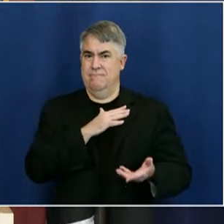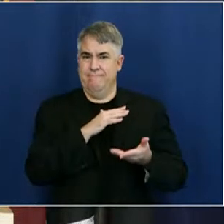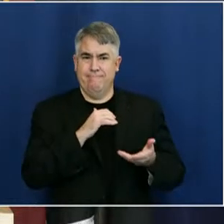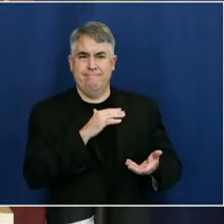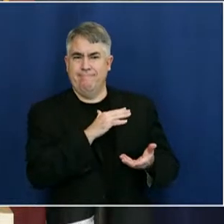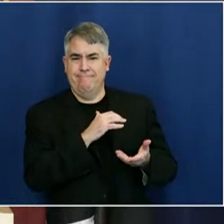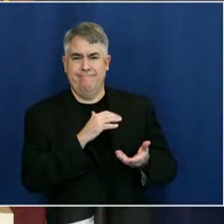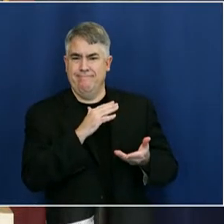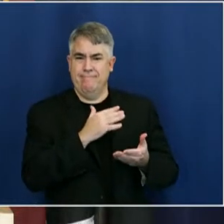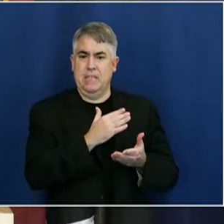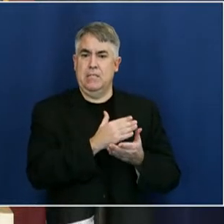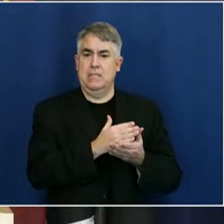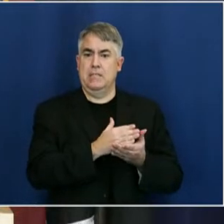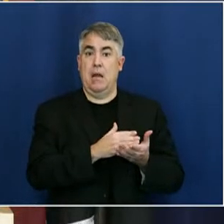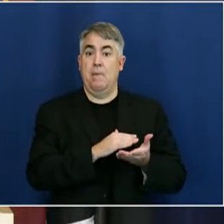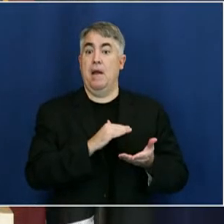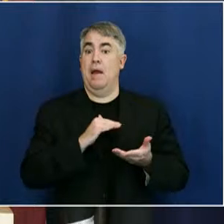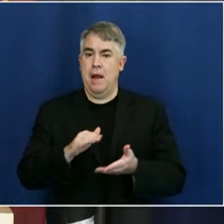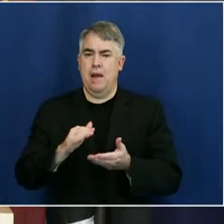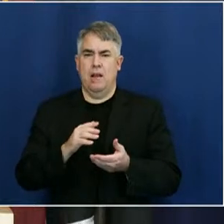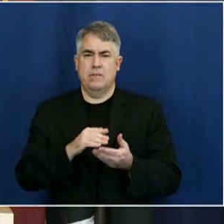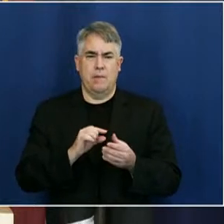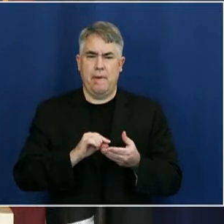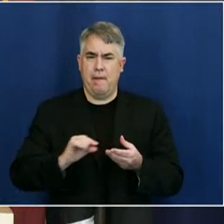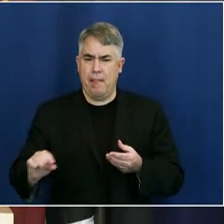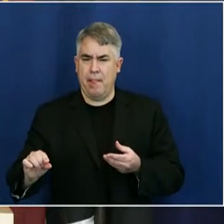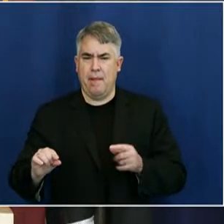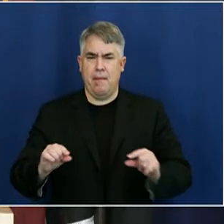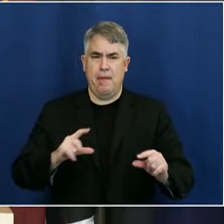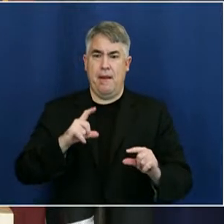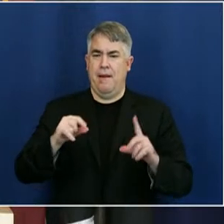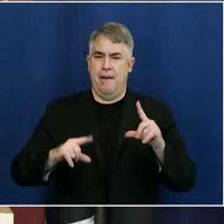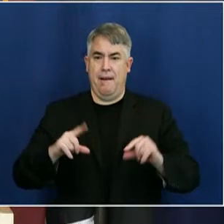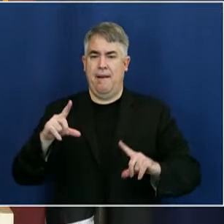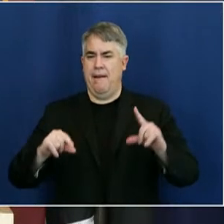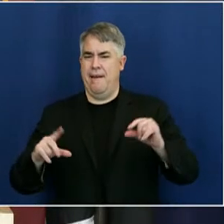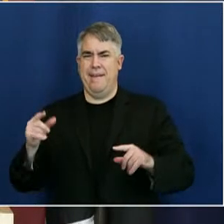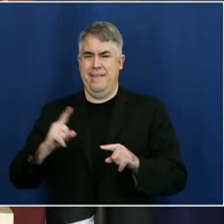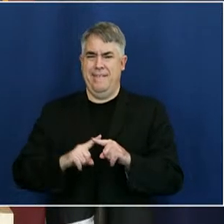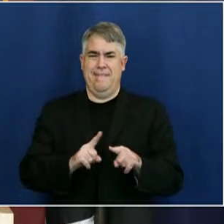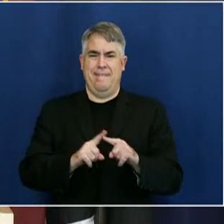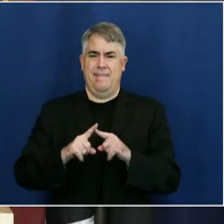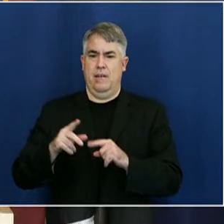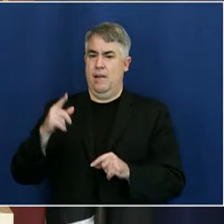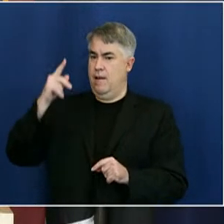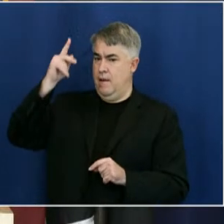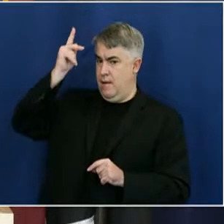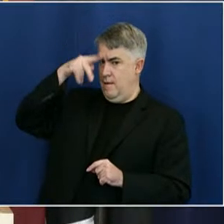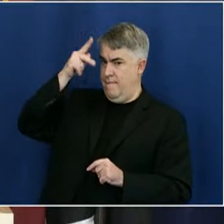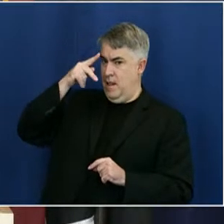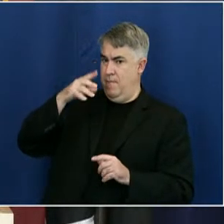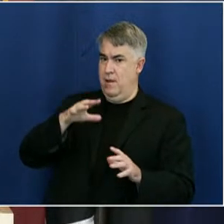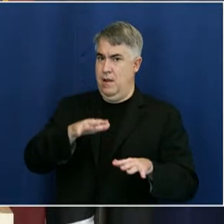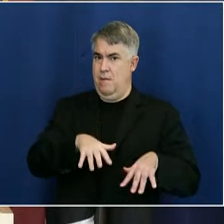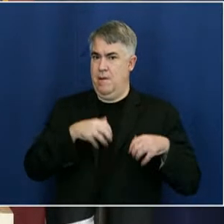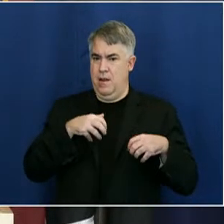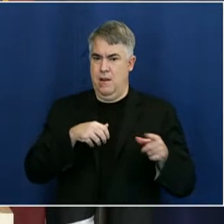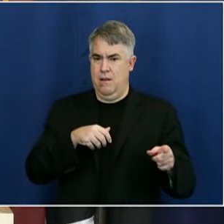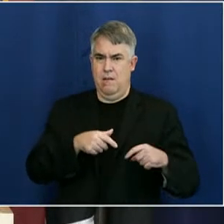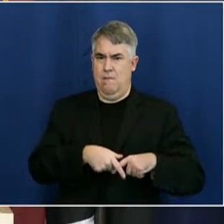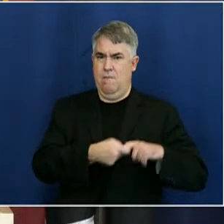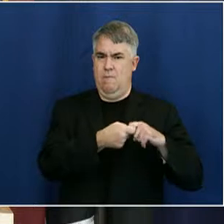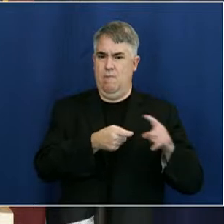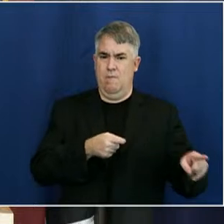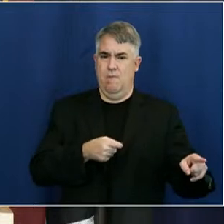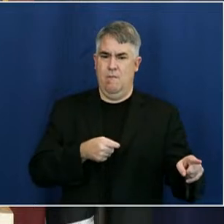at vaccination sites within the county. We're seeing Petco Park shut down, while Sharp locations seem to have a